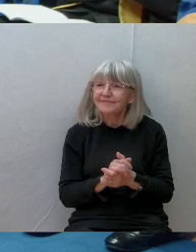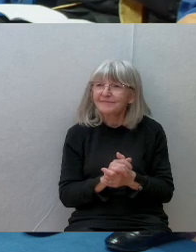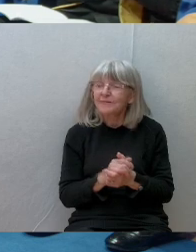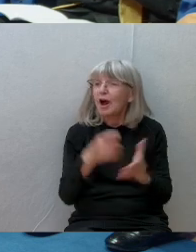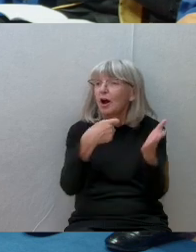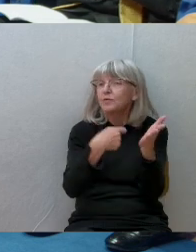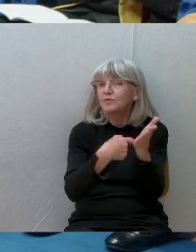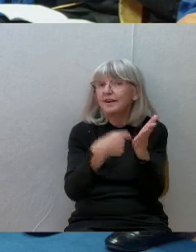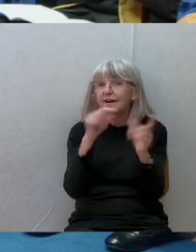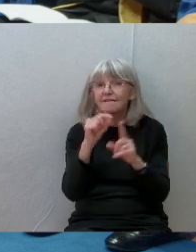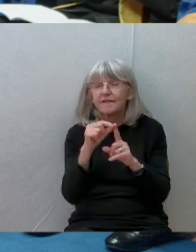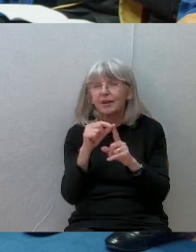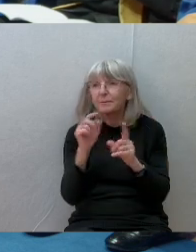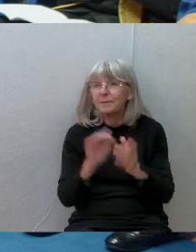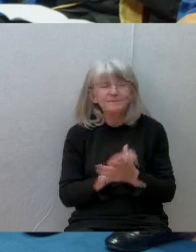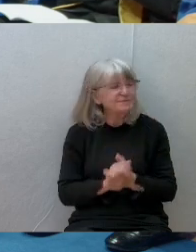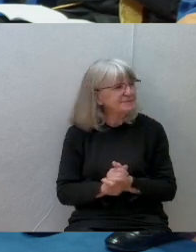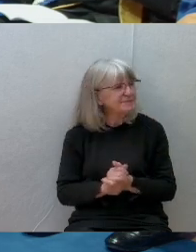Rini Philip.